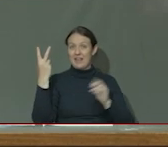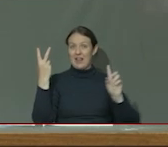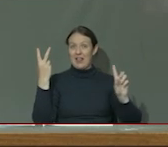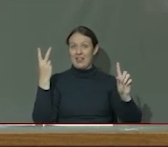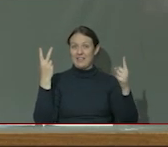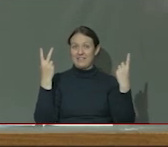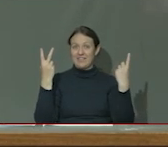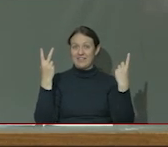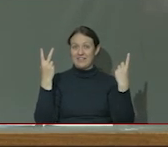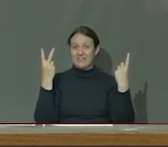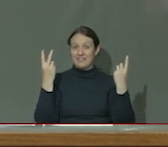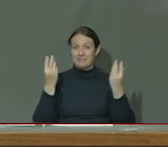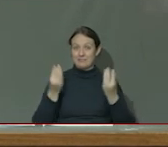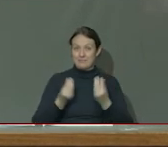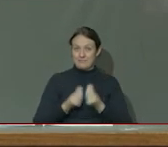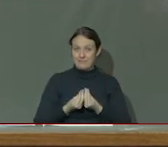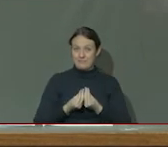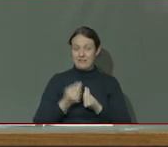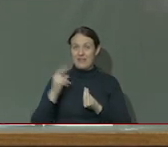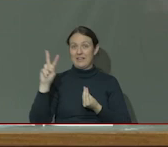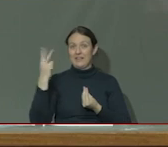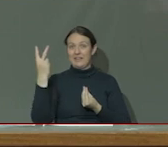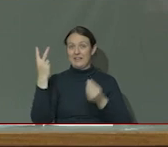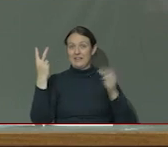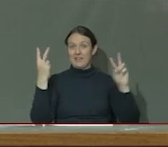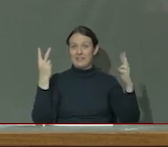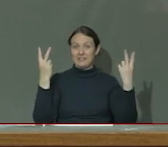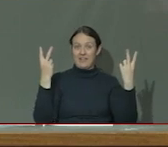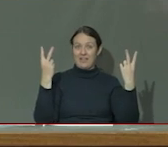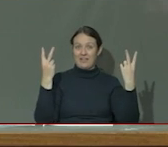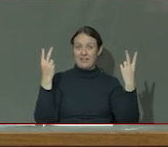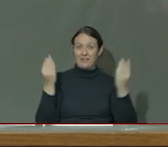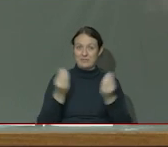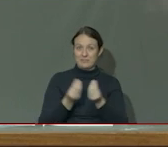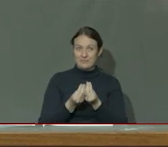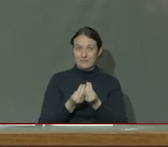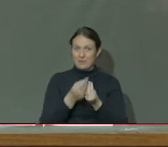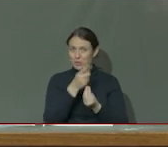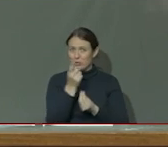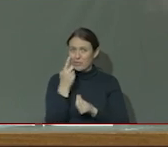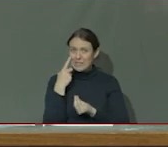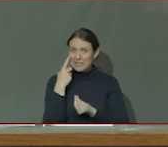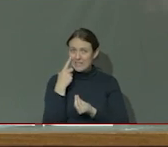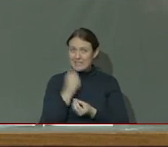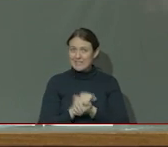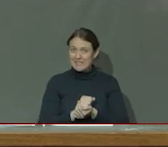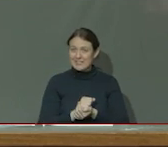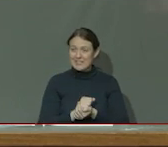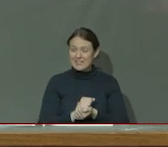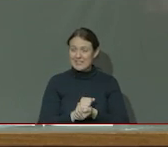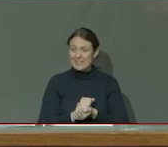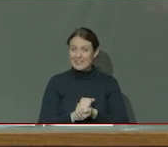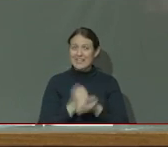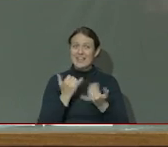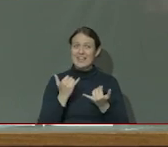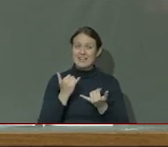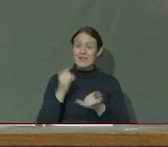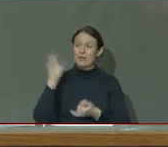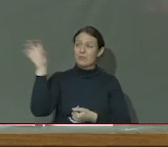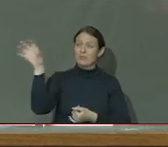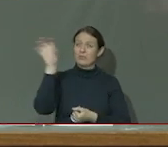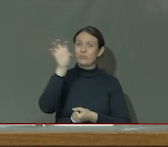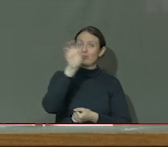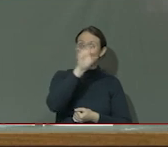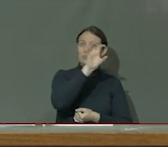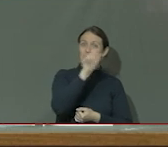letter with the first and the second with the second. You see there? So I've written now this parent's